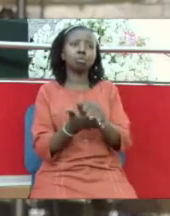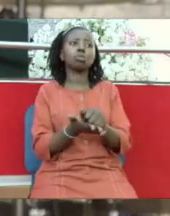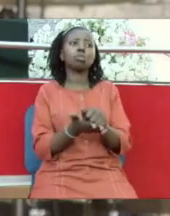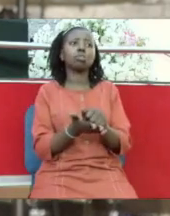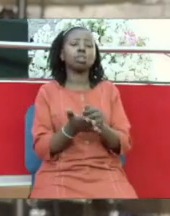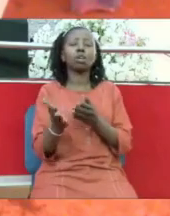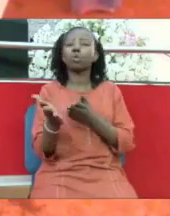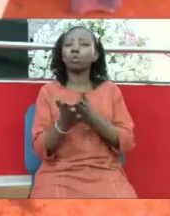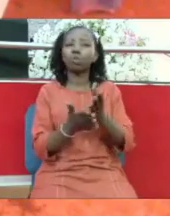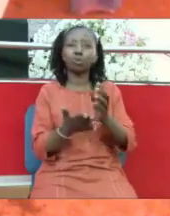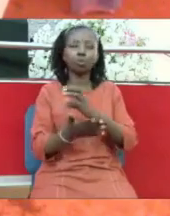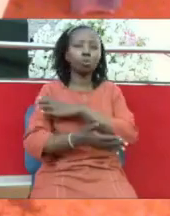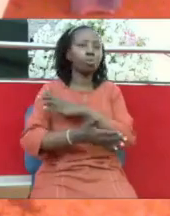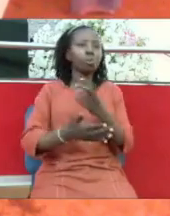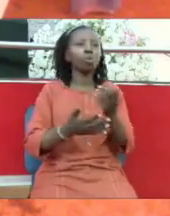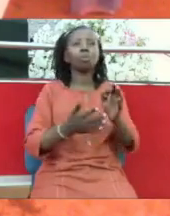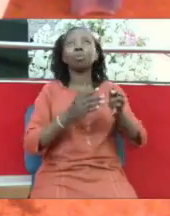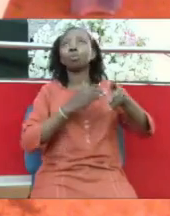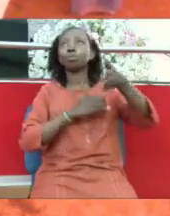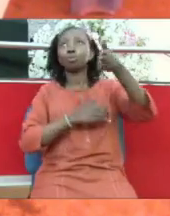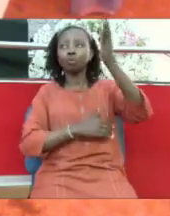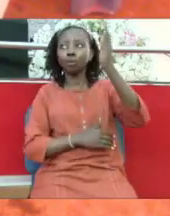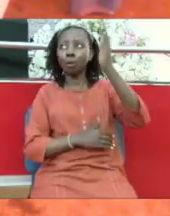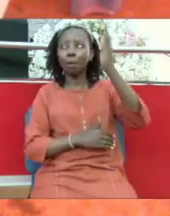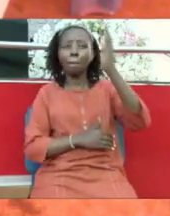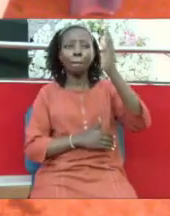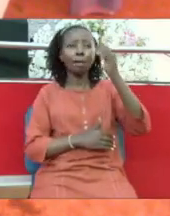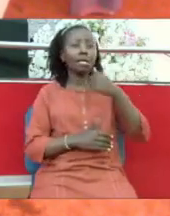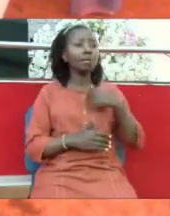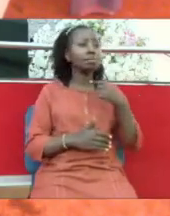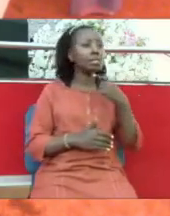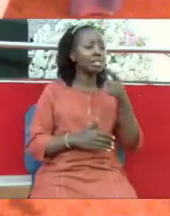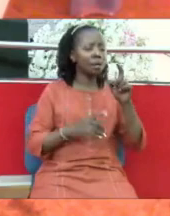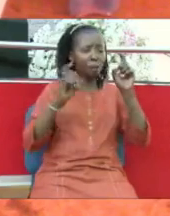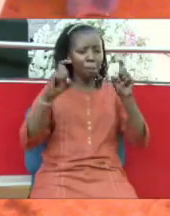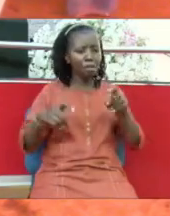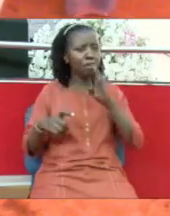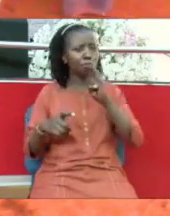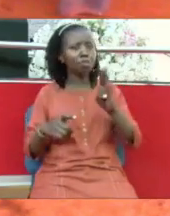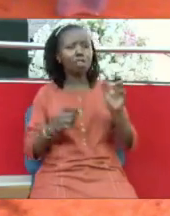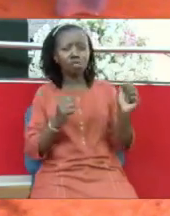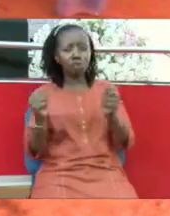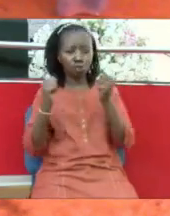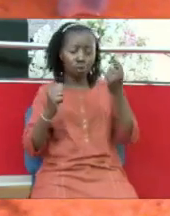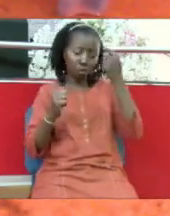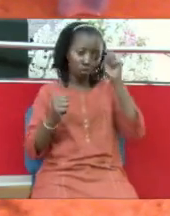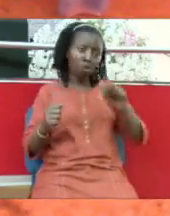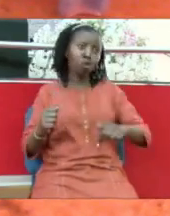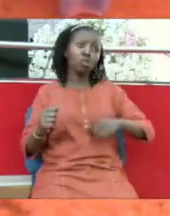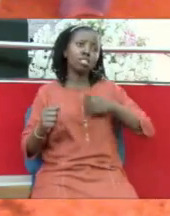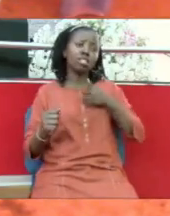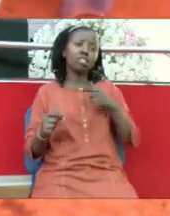through the power of God. As I said, you have to be strong for yourself and for others.